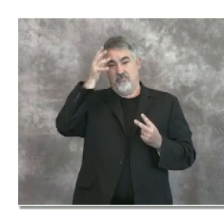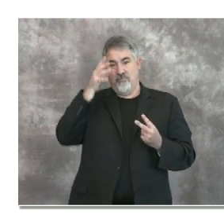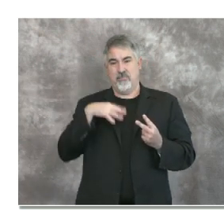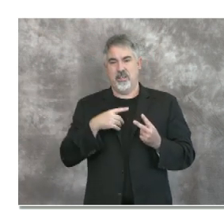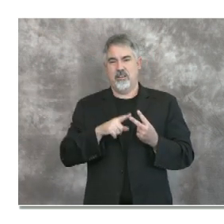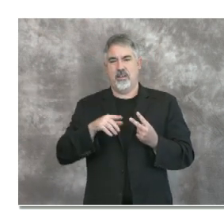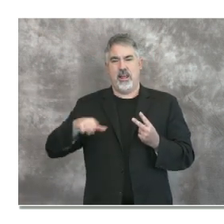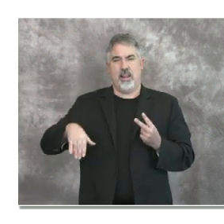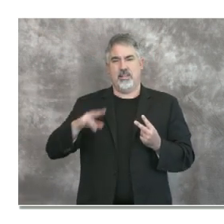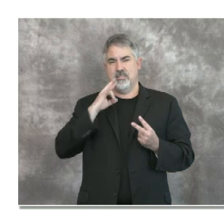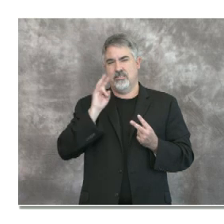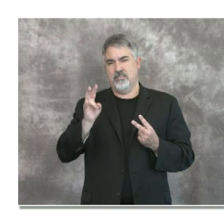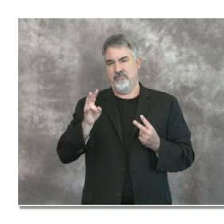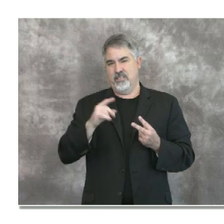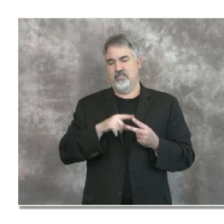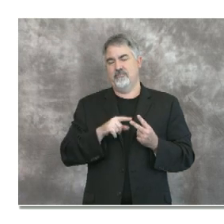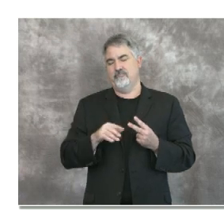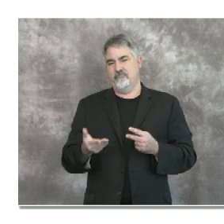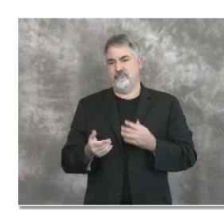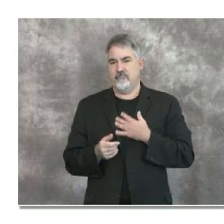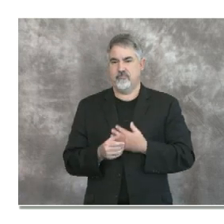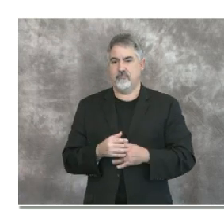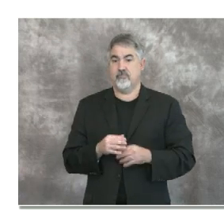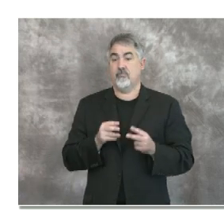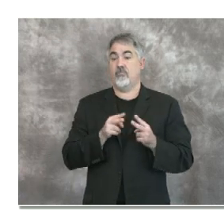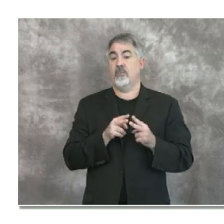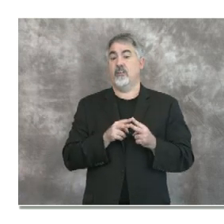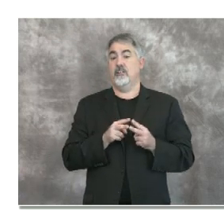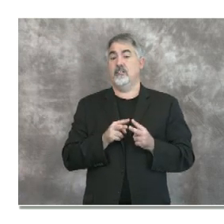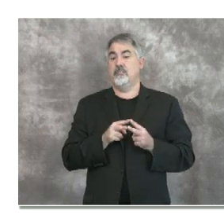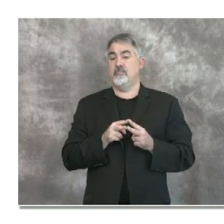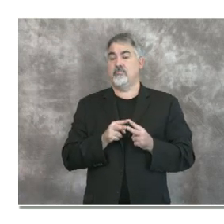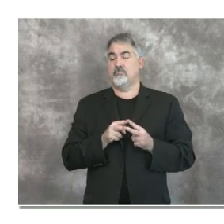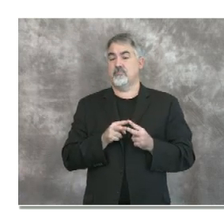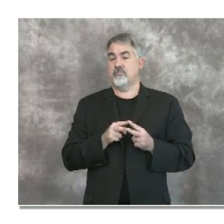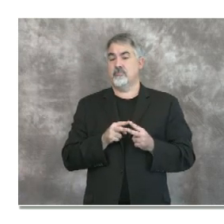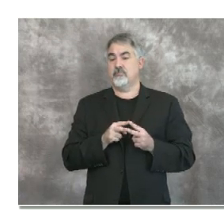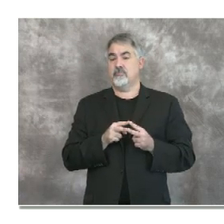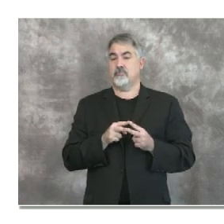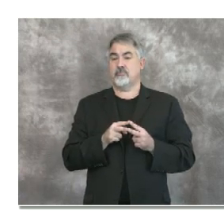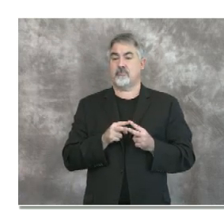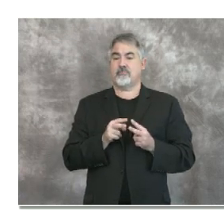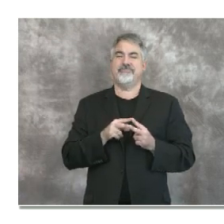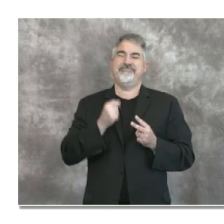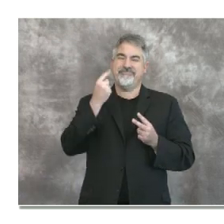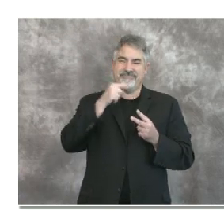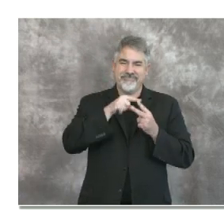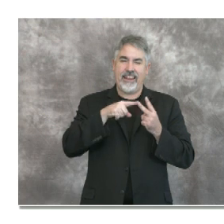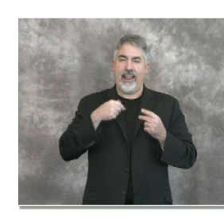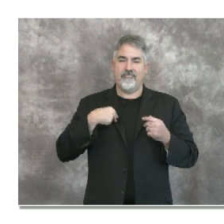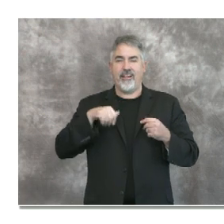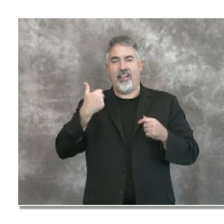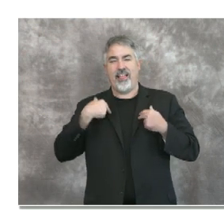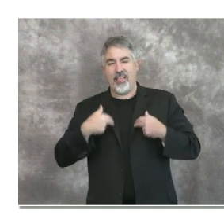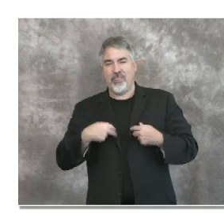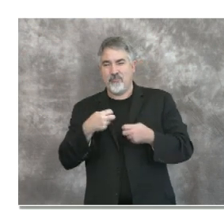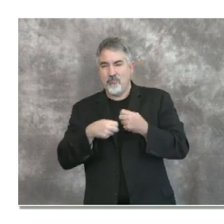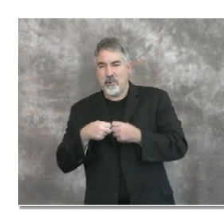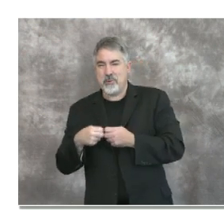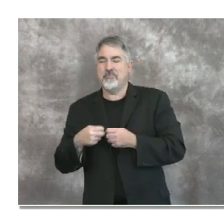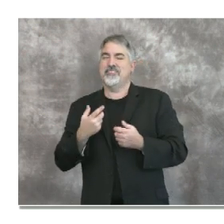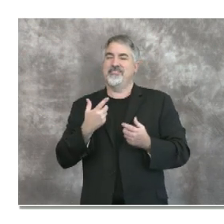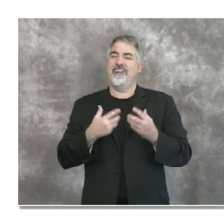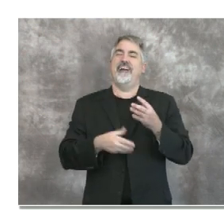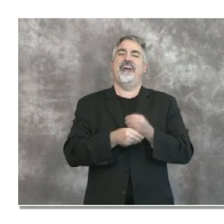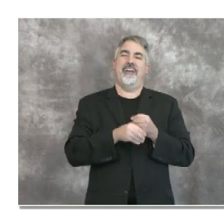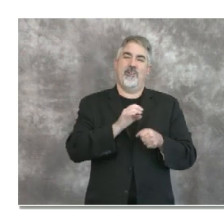70s. And these 2 additional individuals did have underlying medical conditions. Also, of